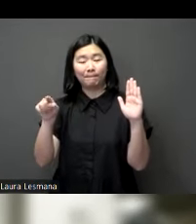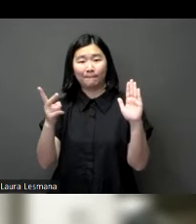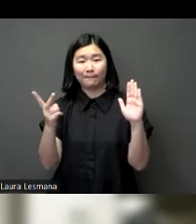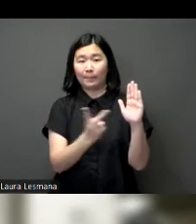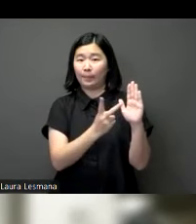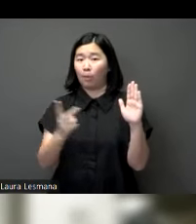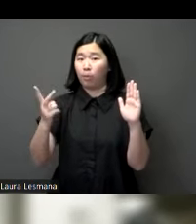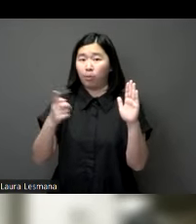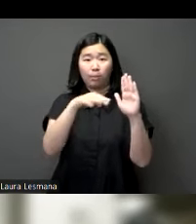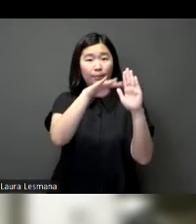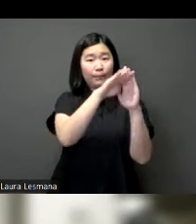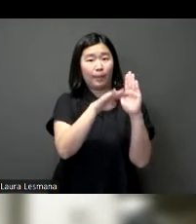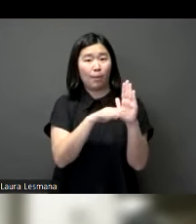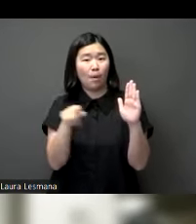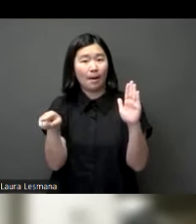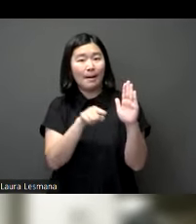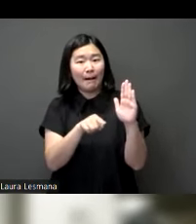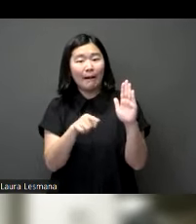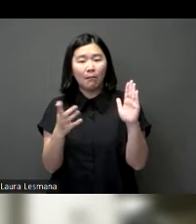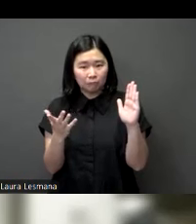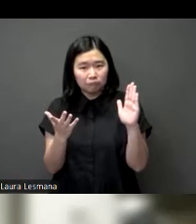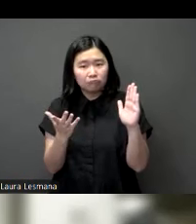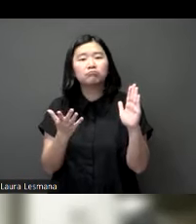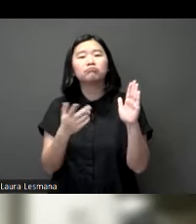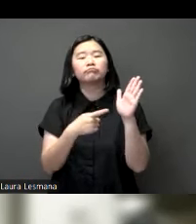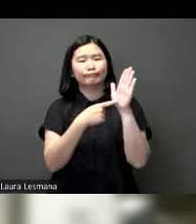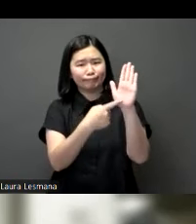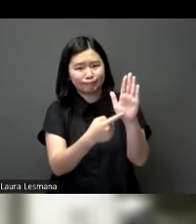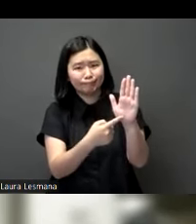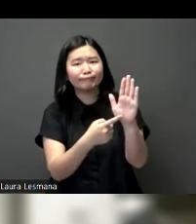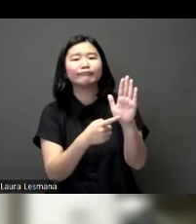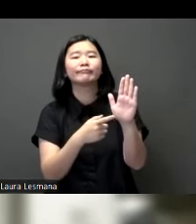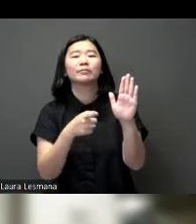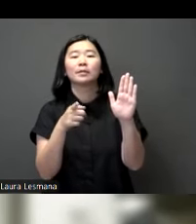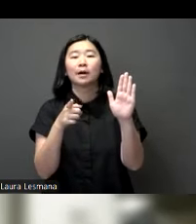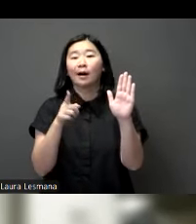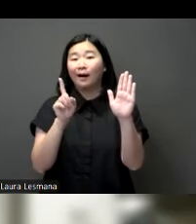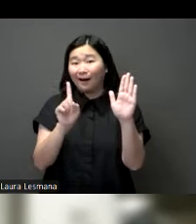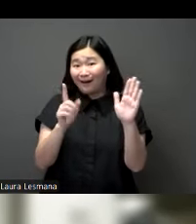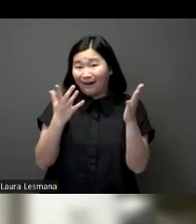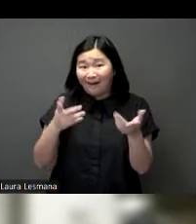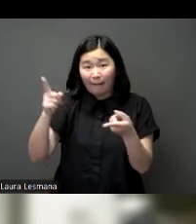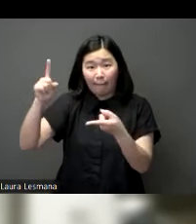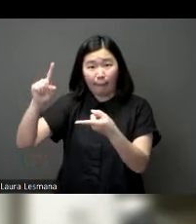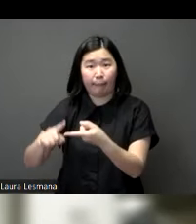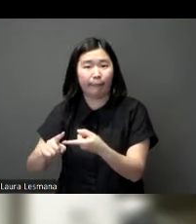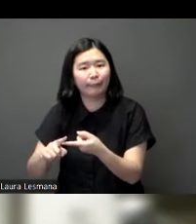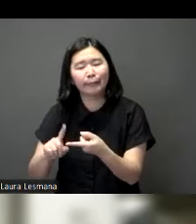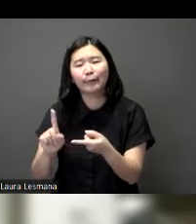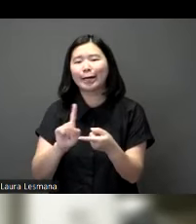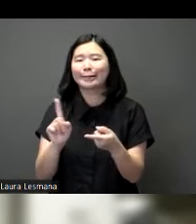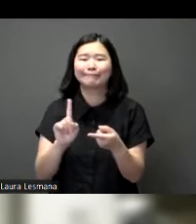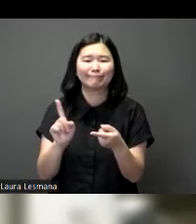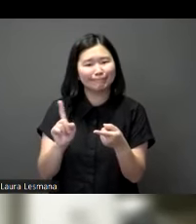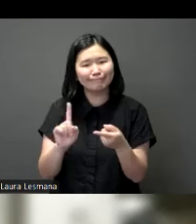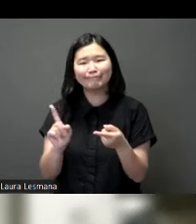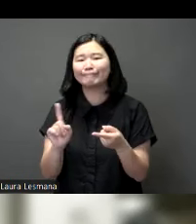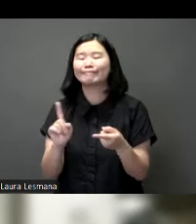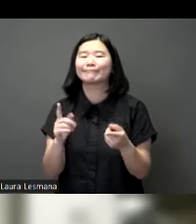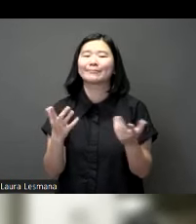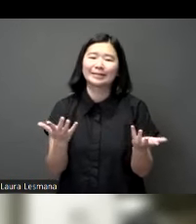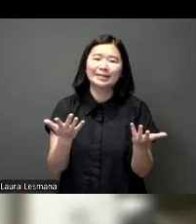social, economic, and cultural diversity. And up and down the workshops, one of the factors that